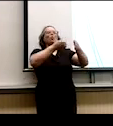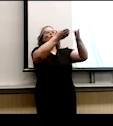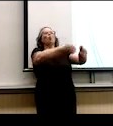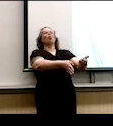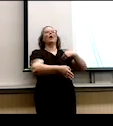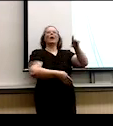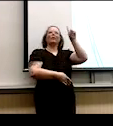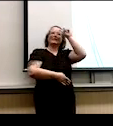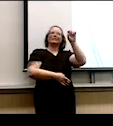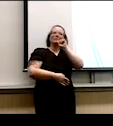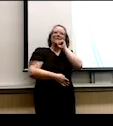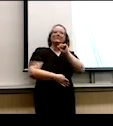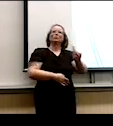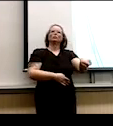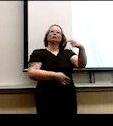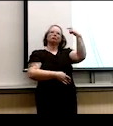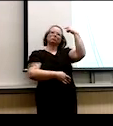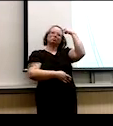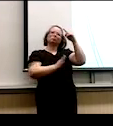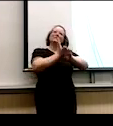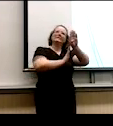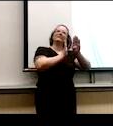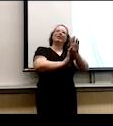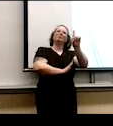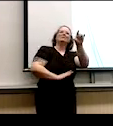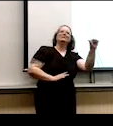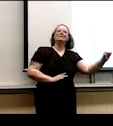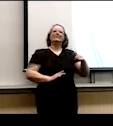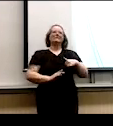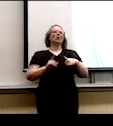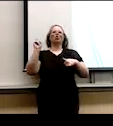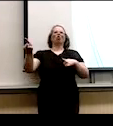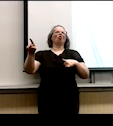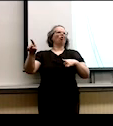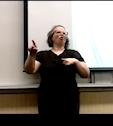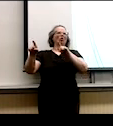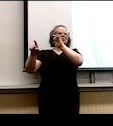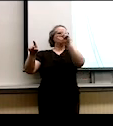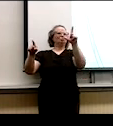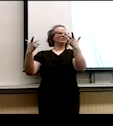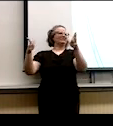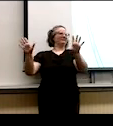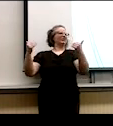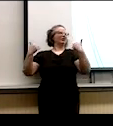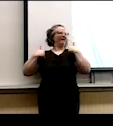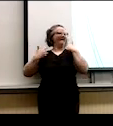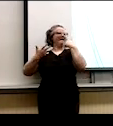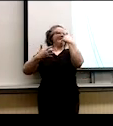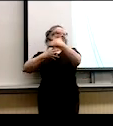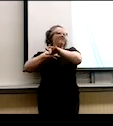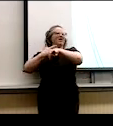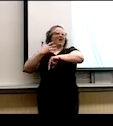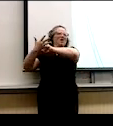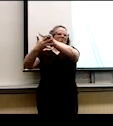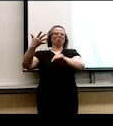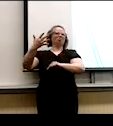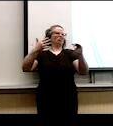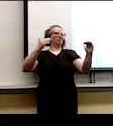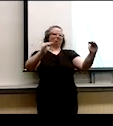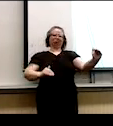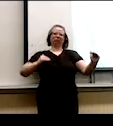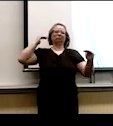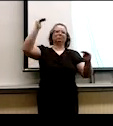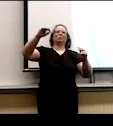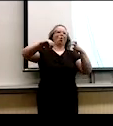doing MOCAs on somebody who can't speak English, or they have grade 1 level